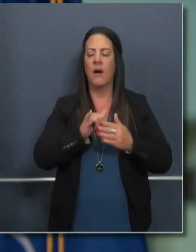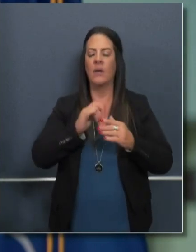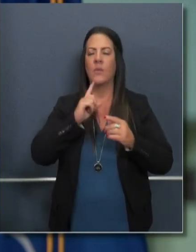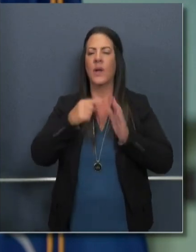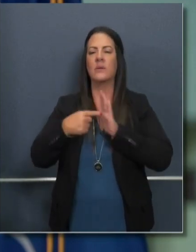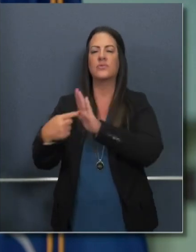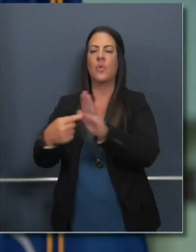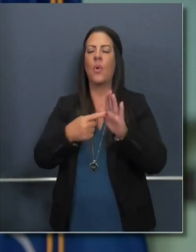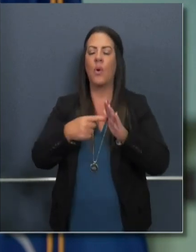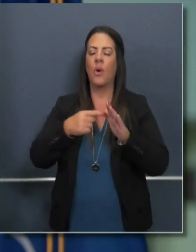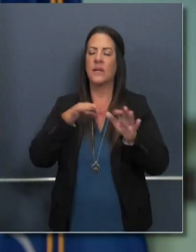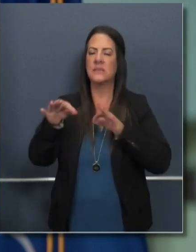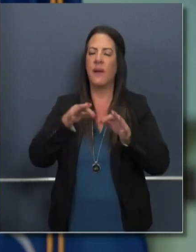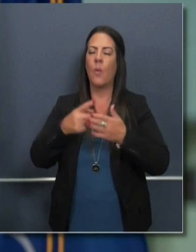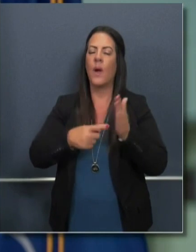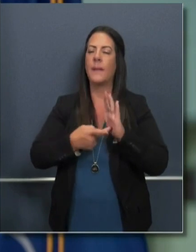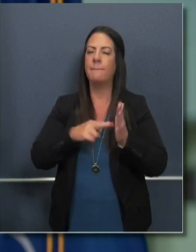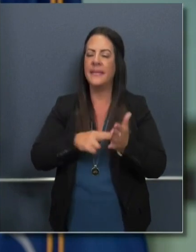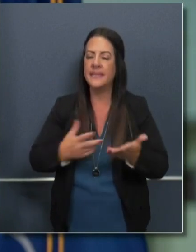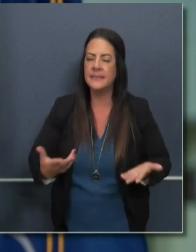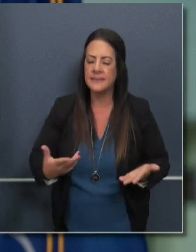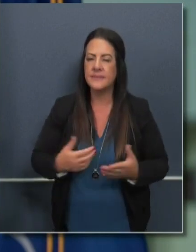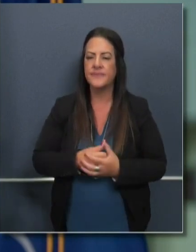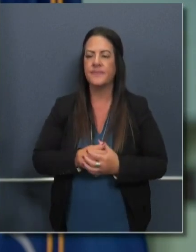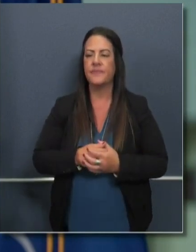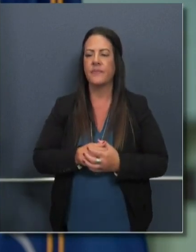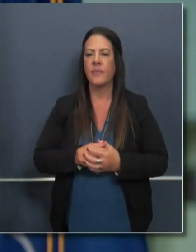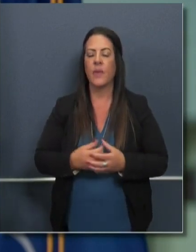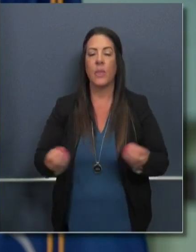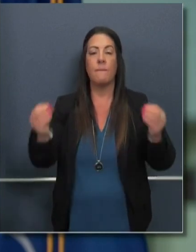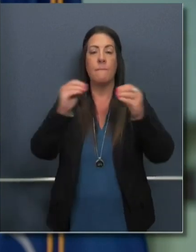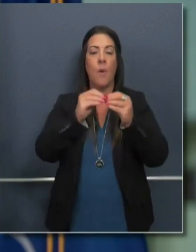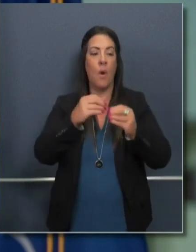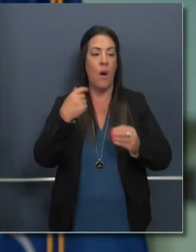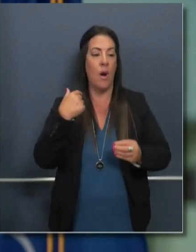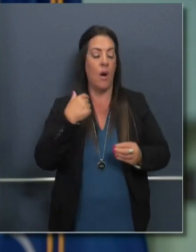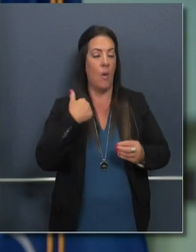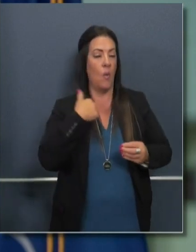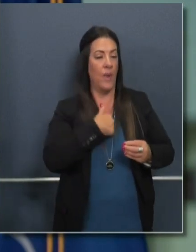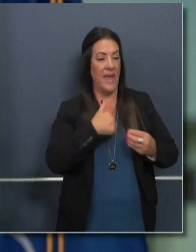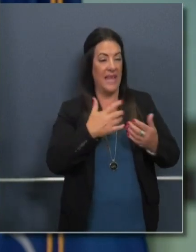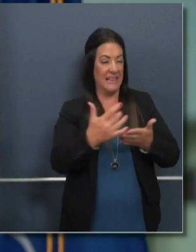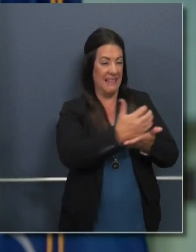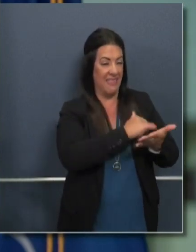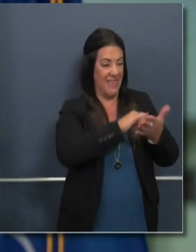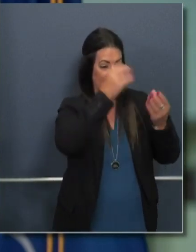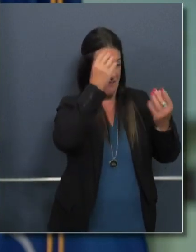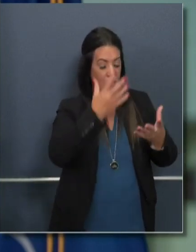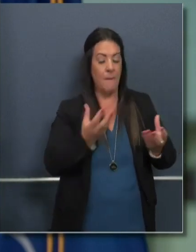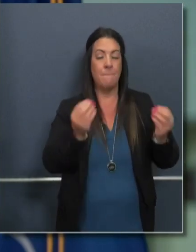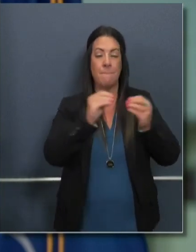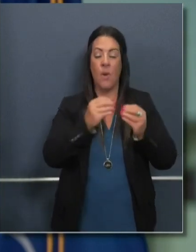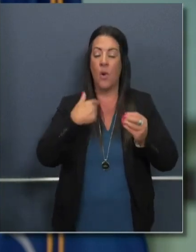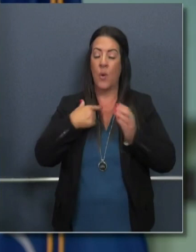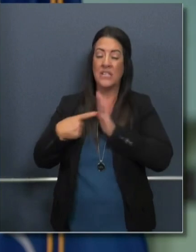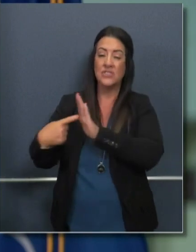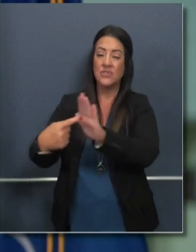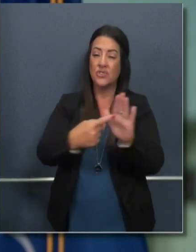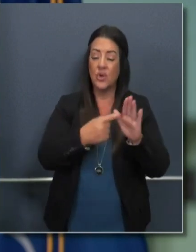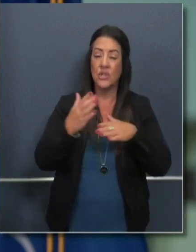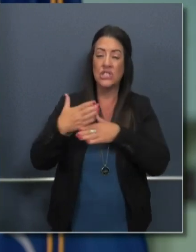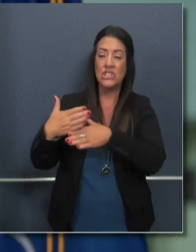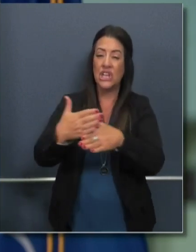level. And so the more robust, the more enriching that data is, the more it's shared, the more